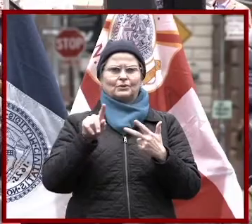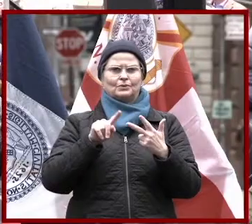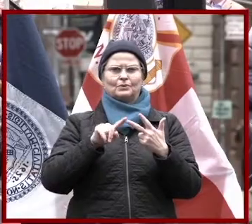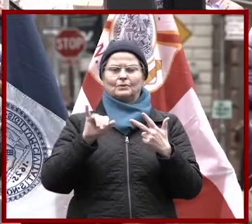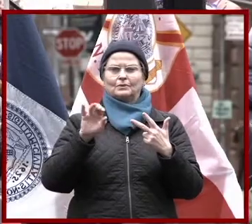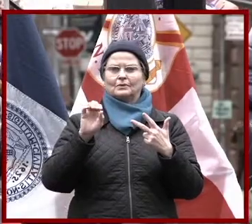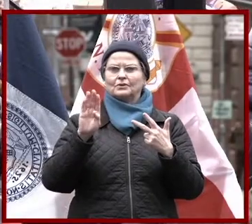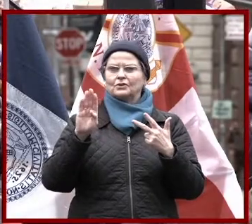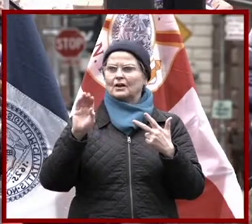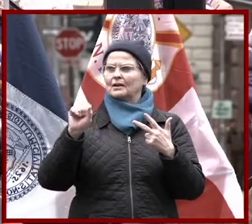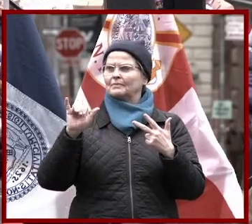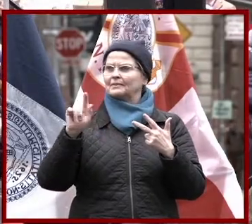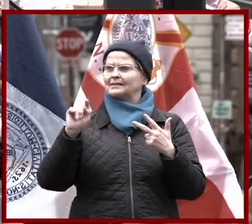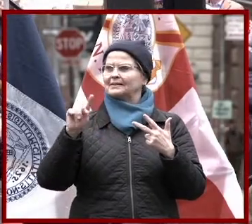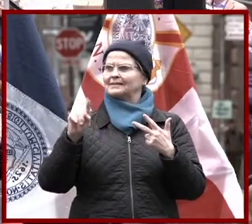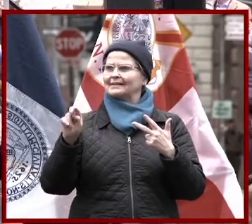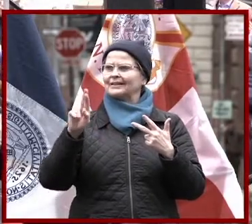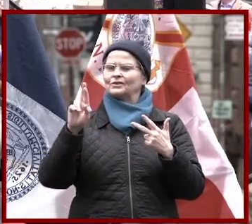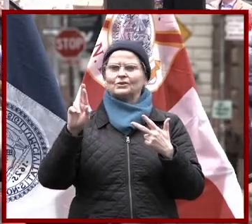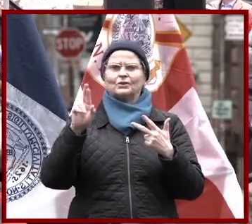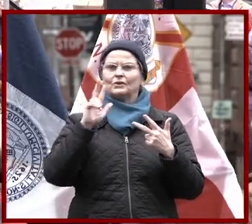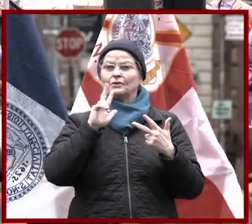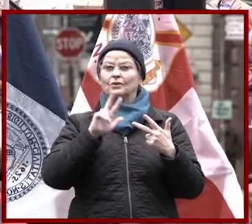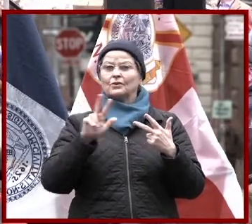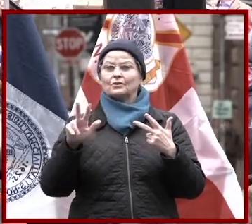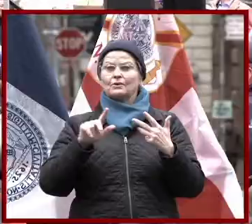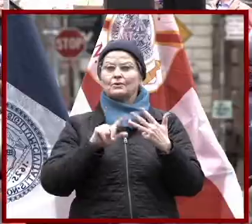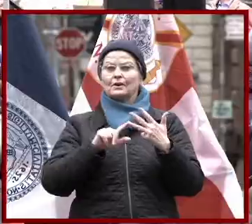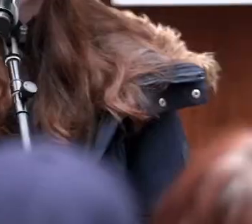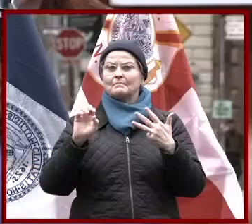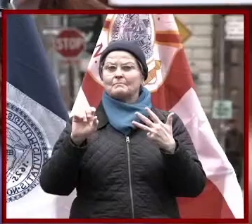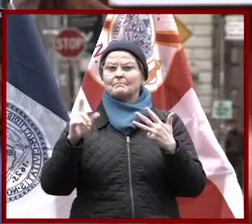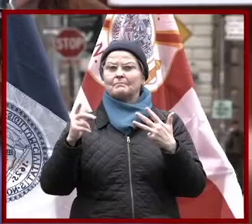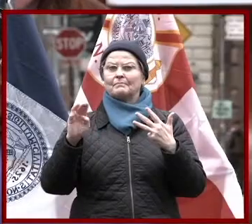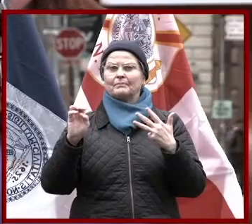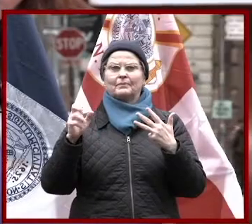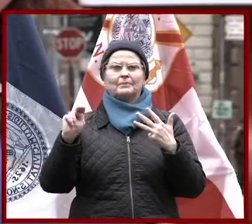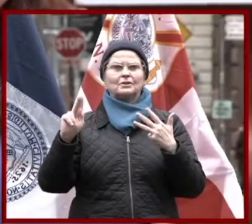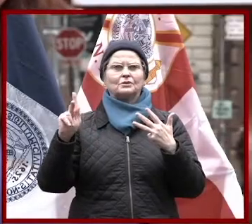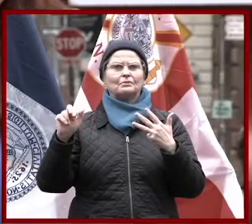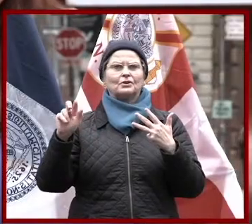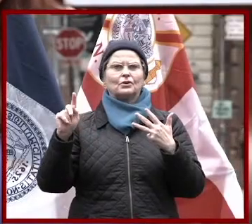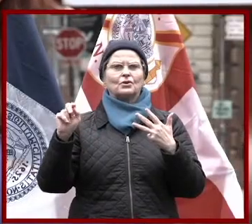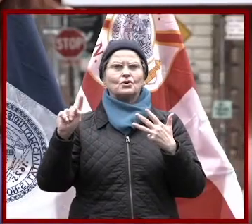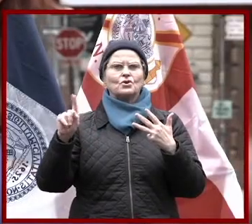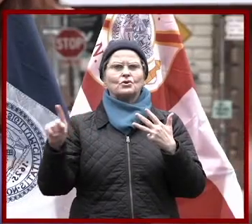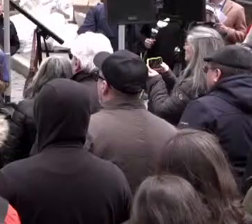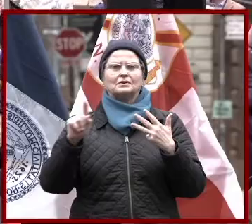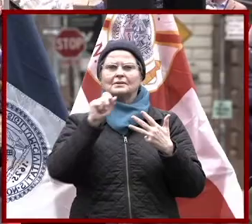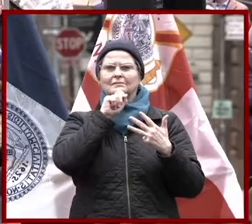Jacob Seltzer, age 33, Benjamin Kurtz, age 19.